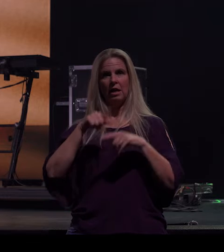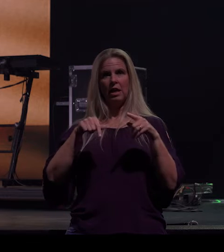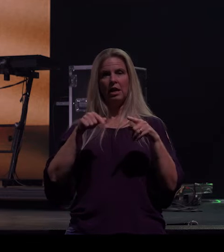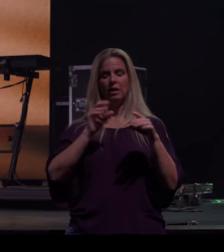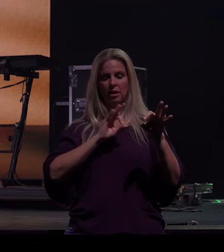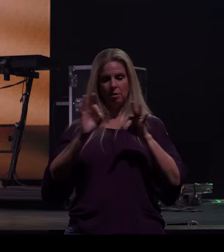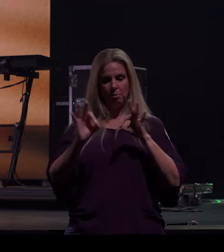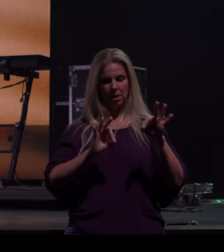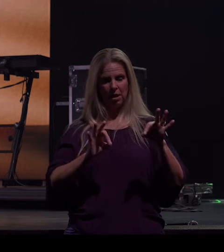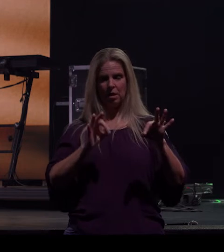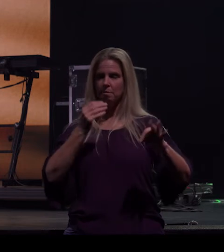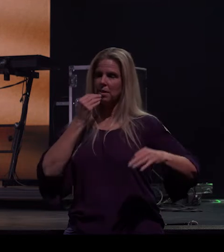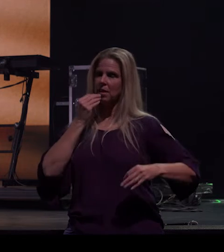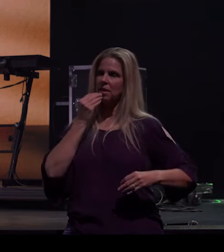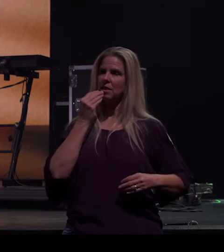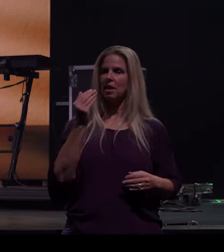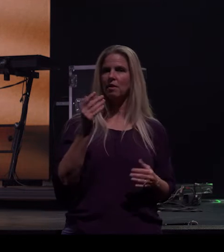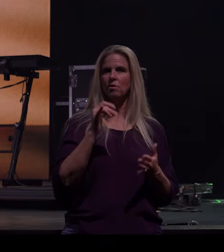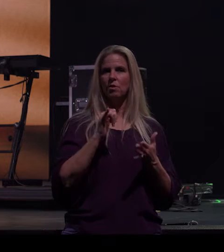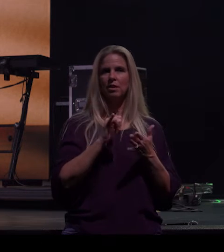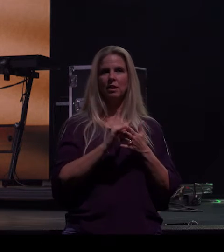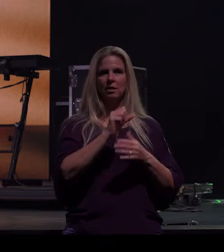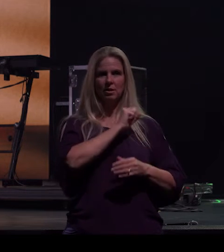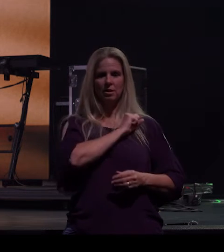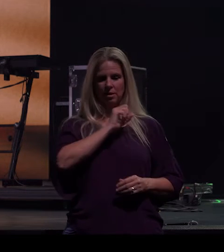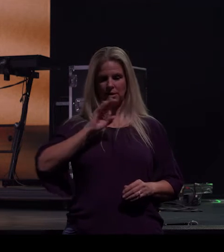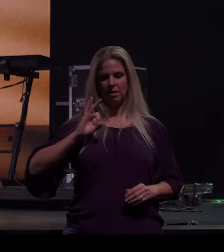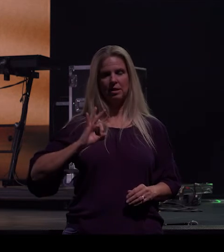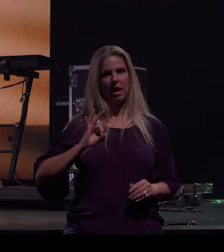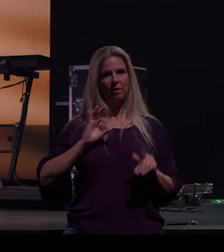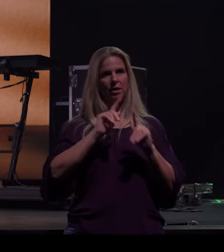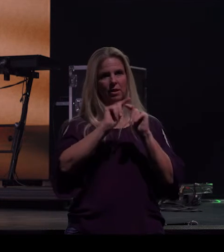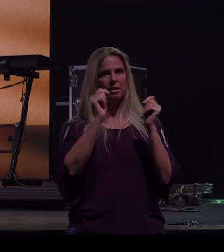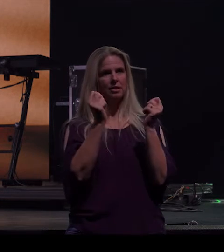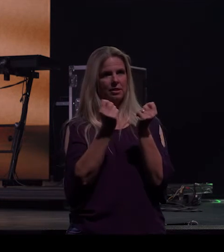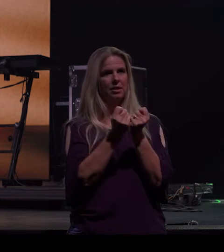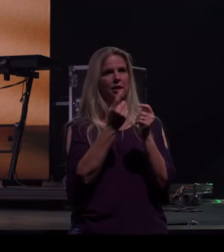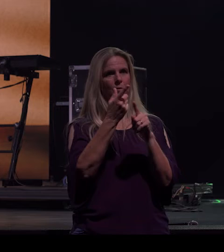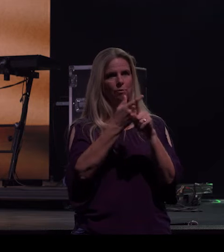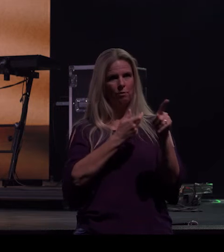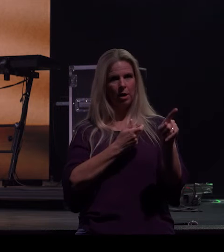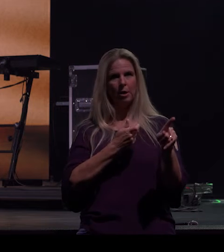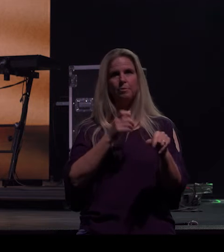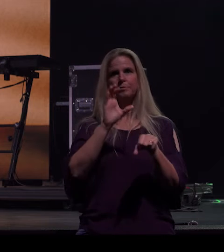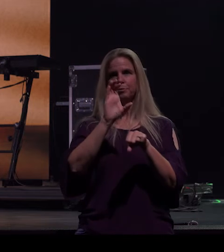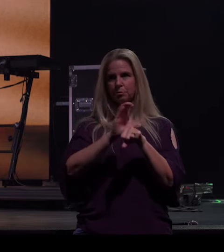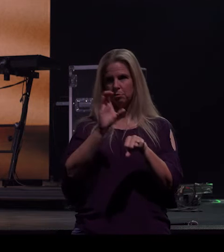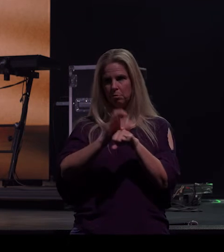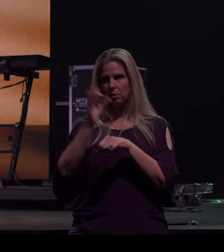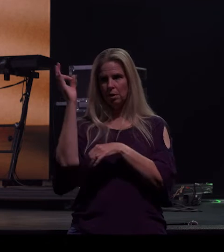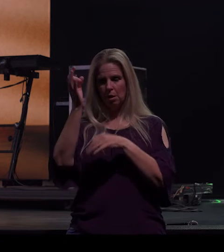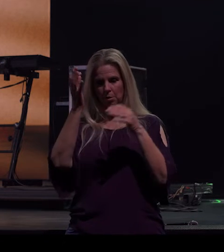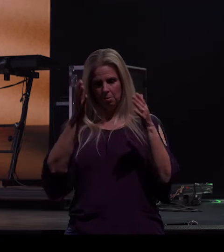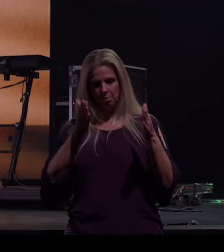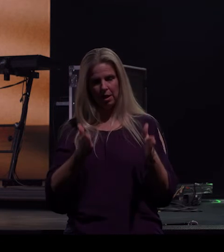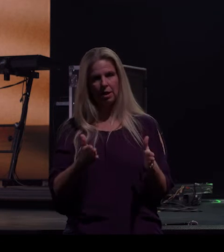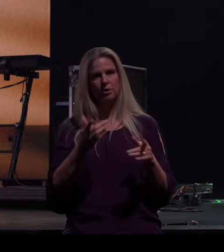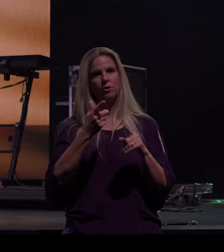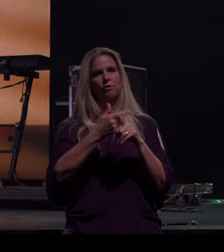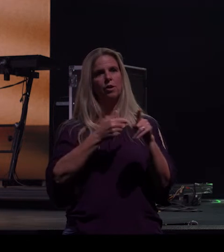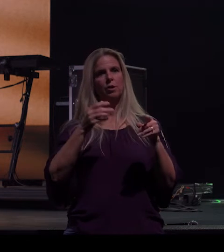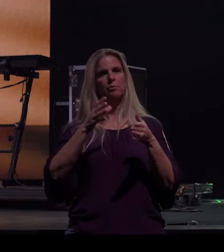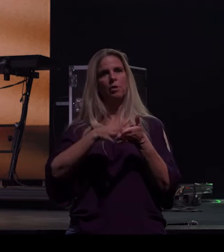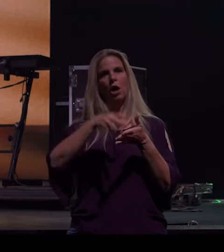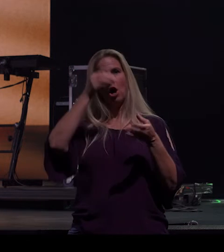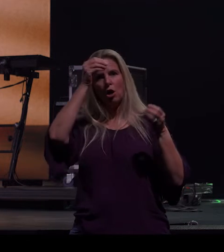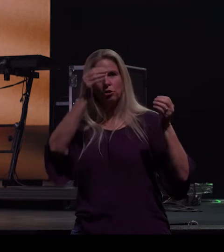am that we have such an incredible staff team. I mean, from our campus pastors, to our associate pastors, to our student